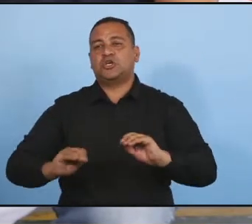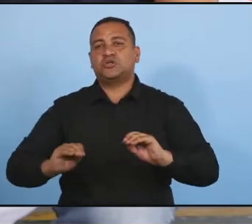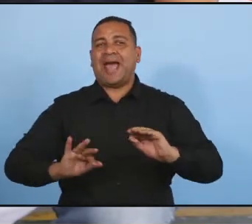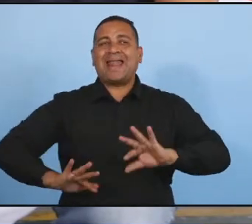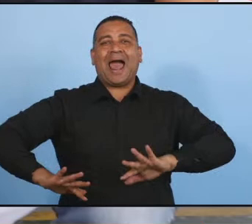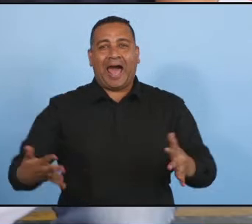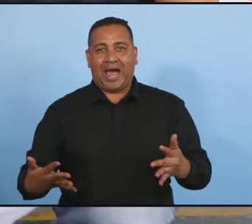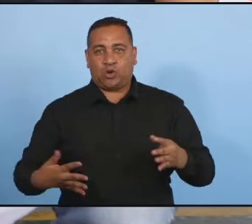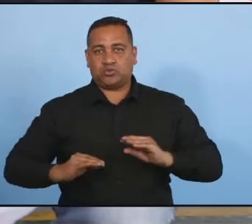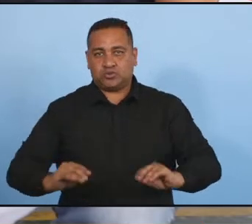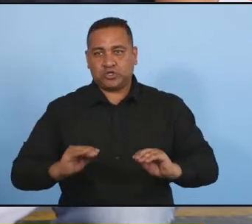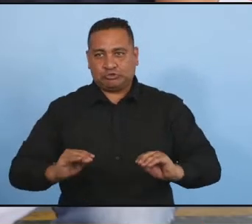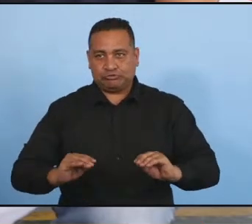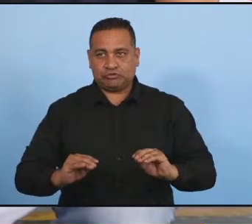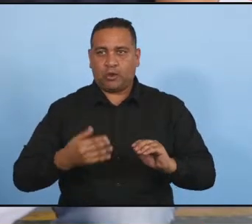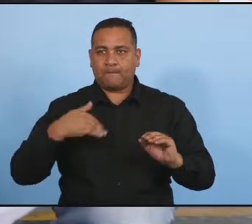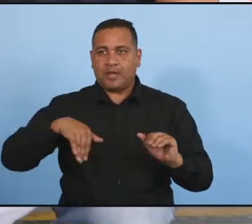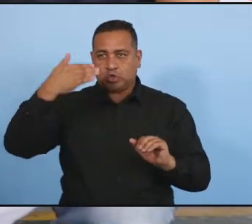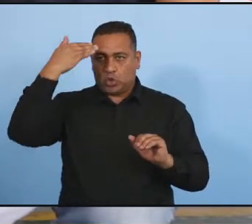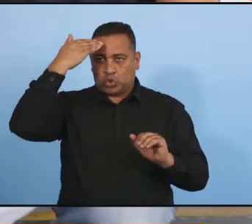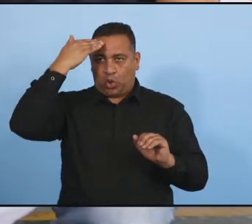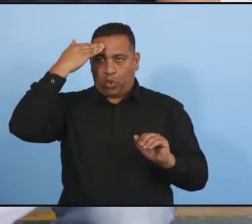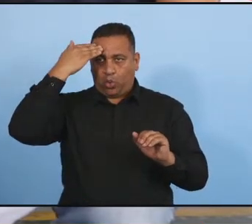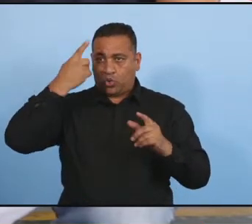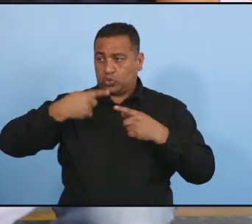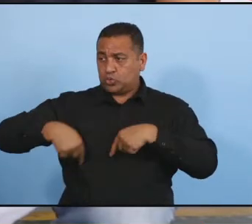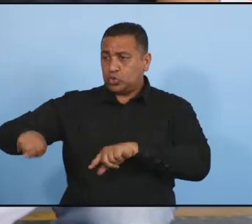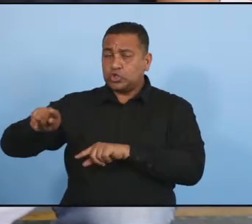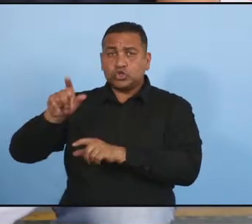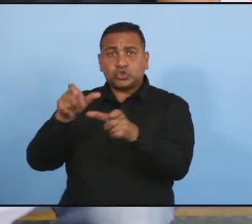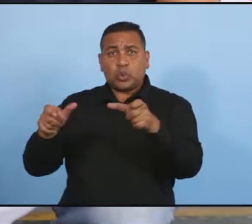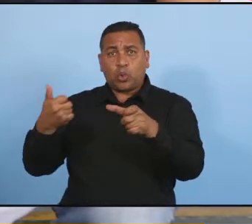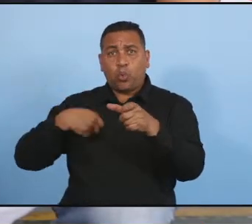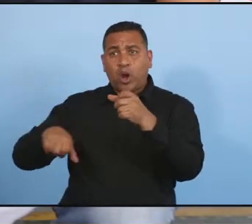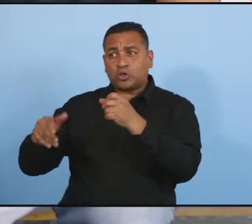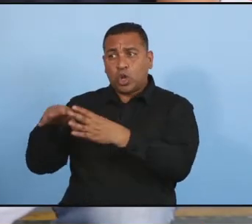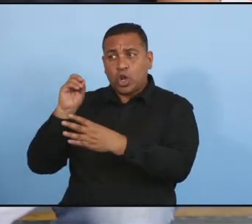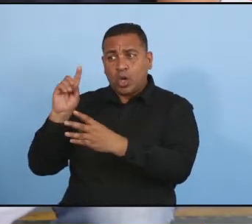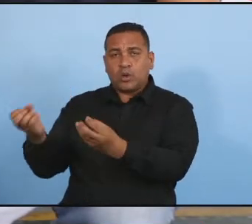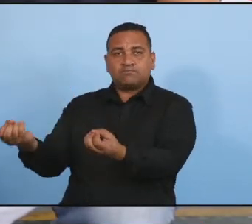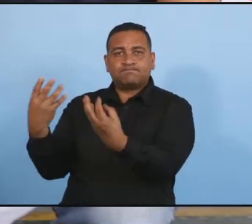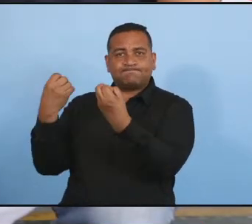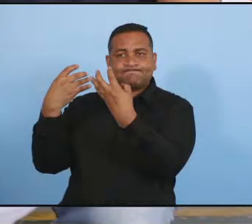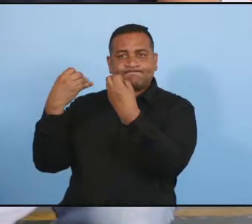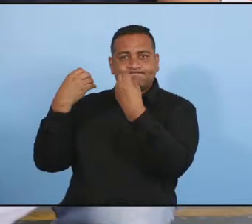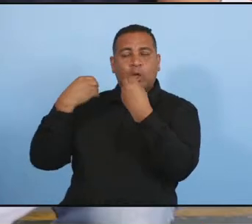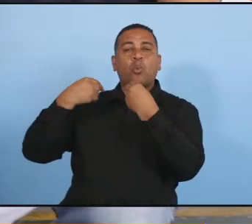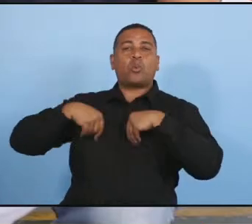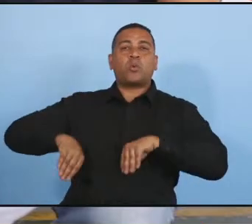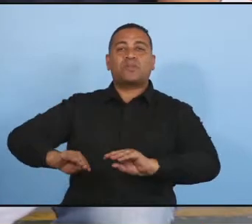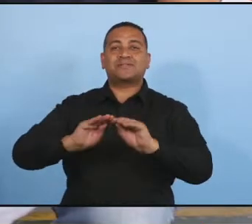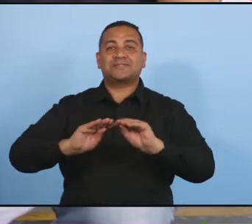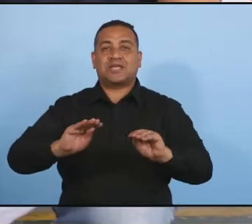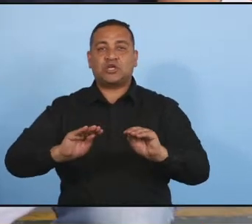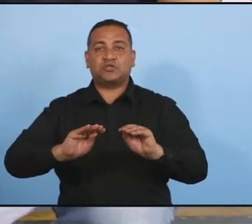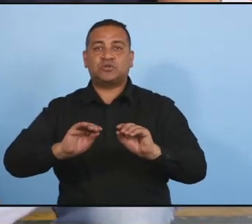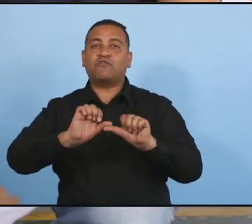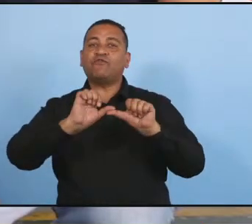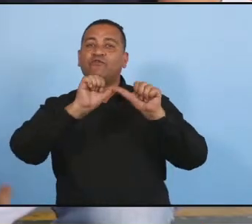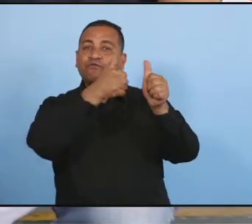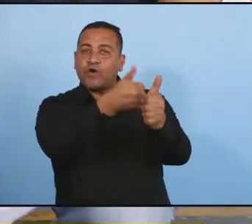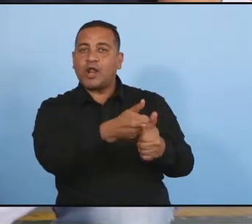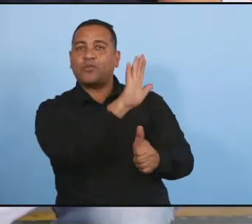the guys want to learn. So we base our educational purposes on the industry, what they want, what is required of